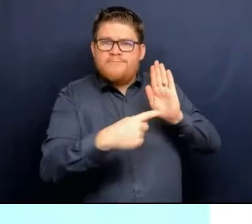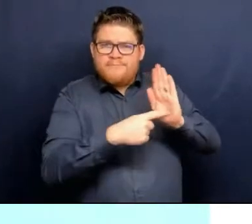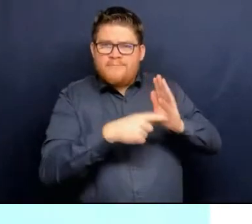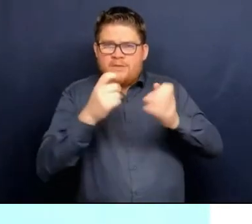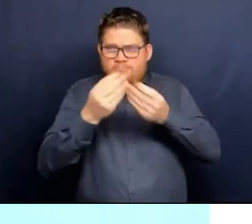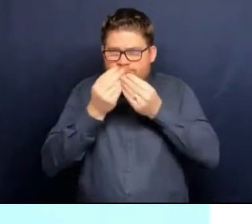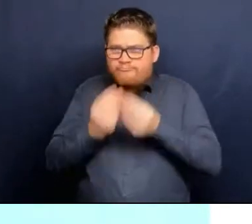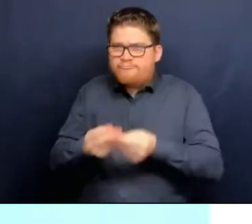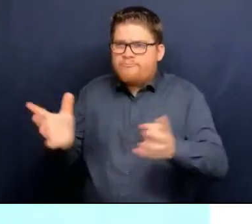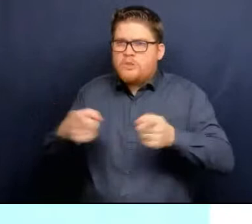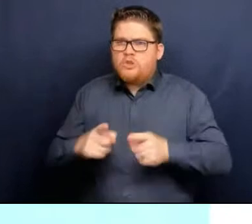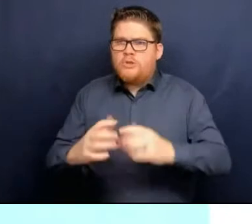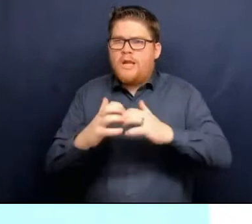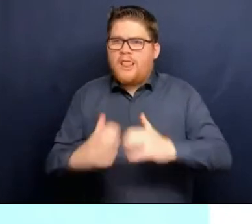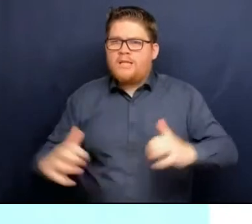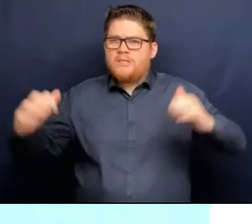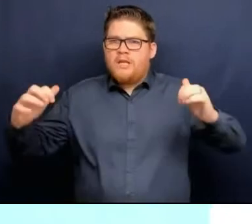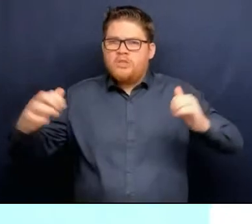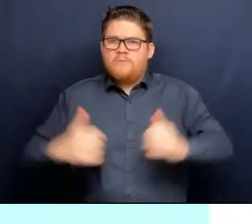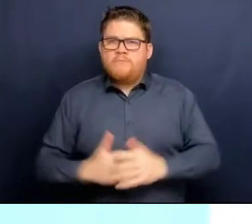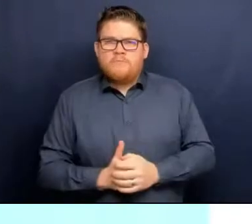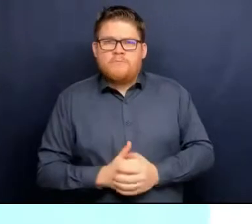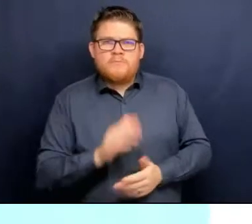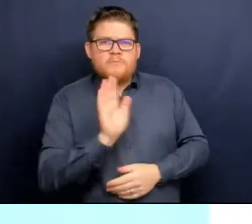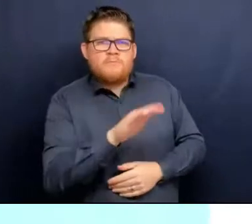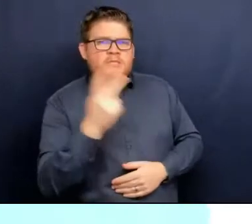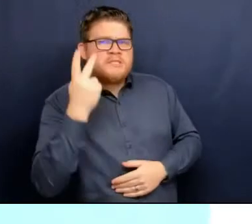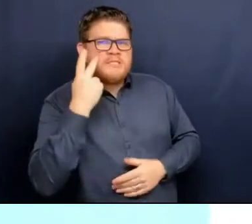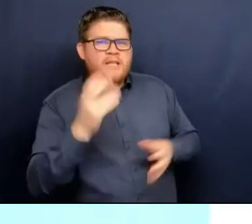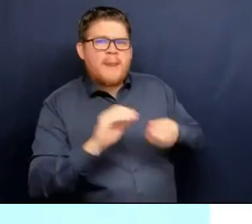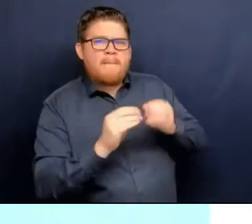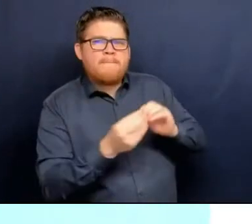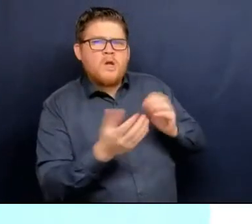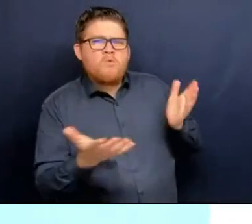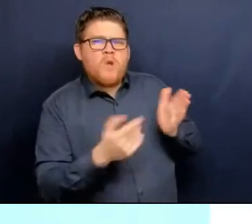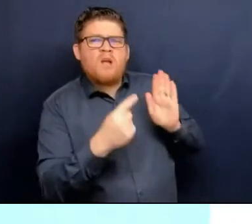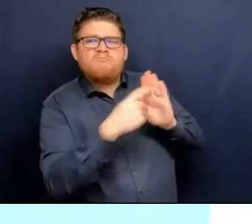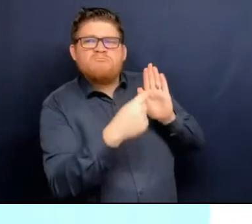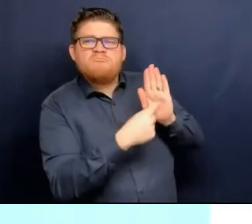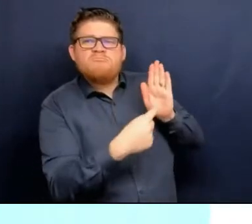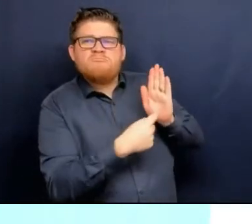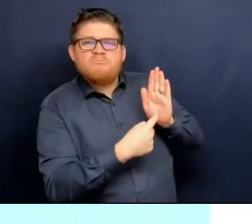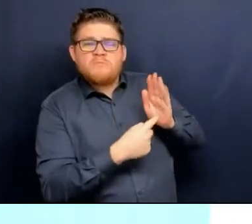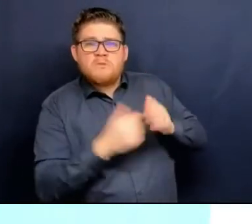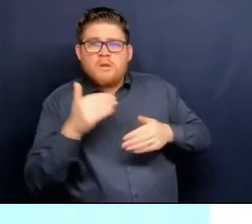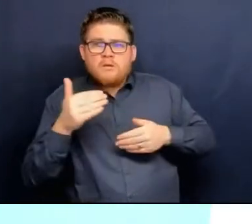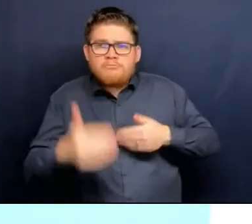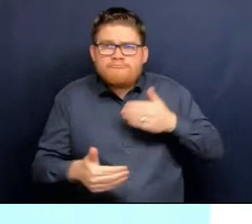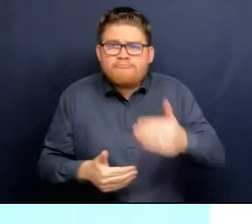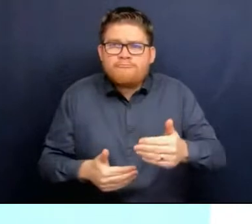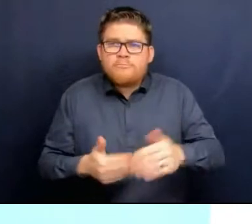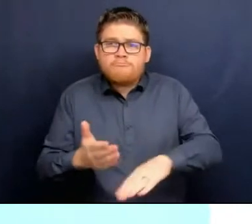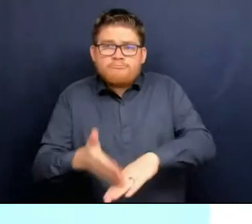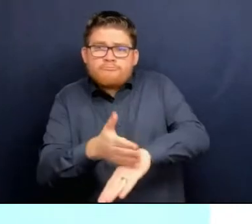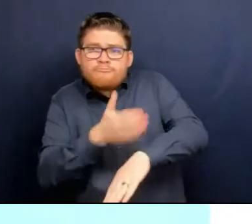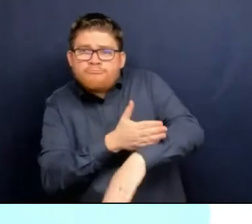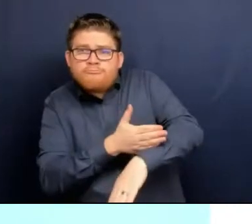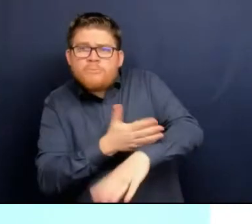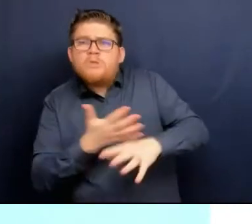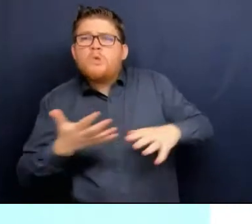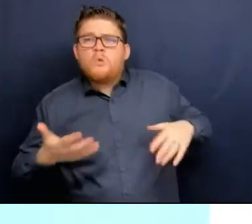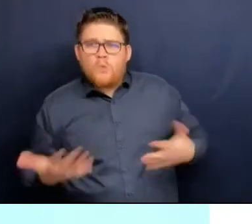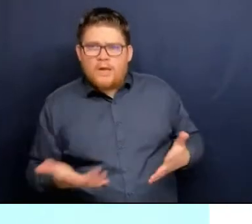to the implementation of the BC First Nations Justice Strategy. Our hope is that the action plan helps accelerate all of this